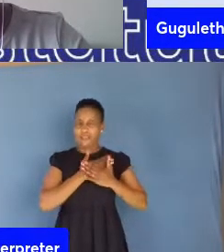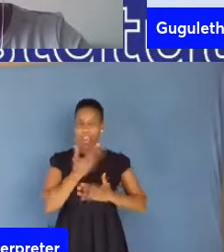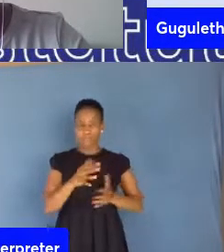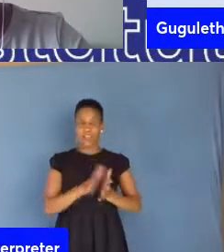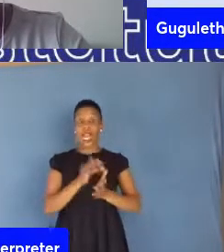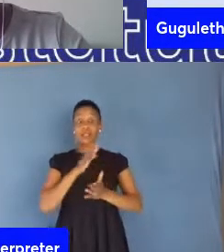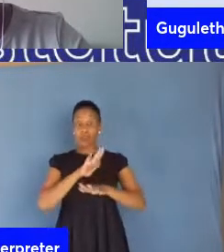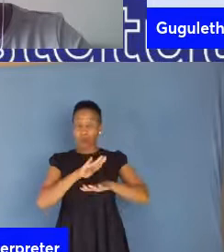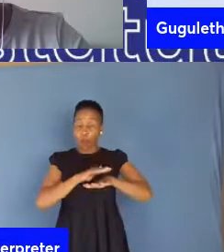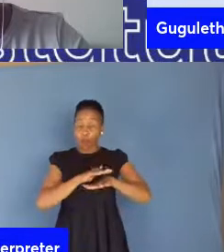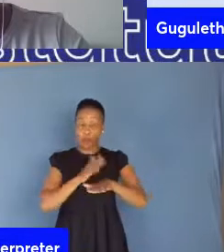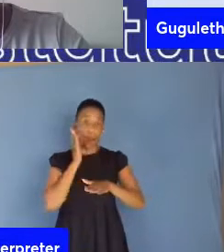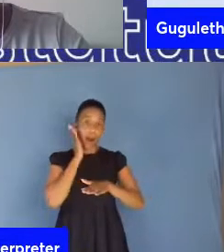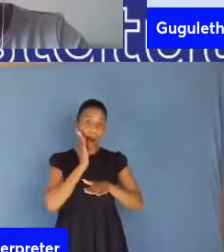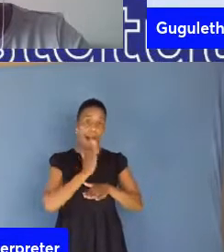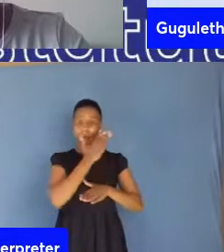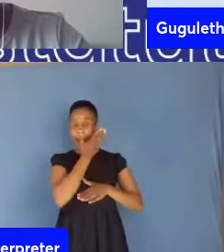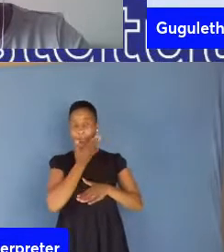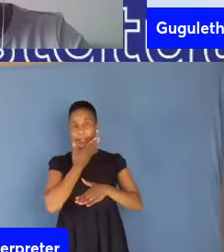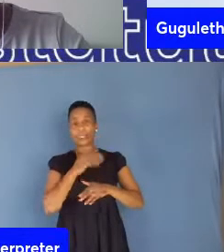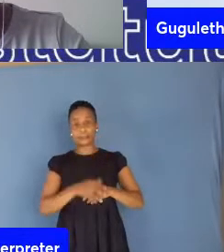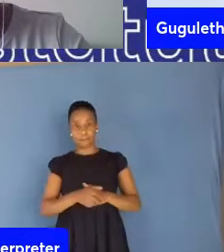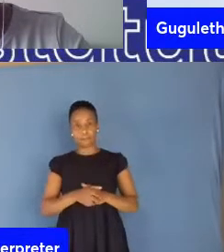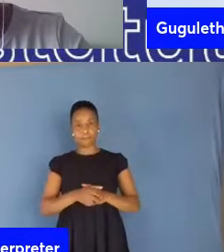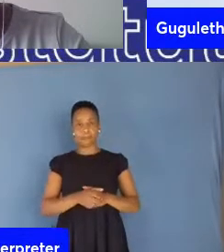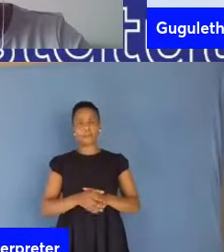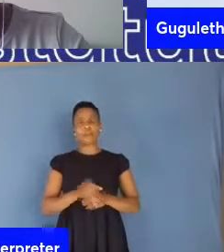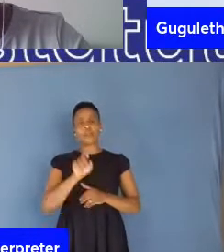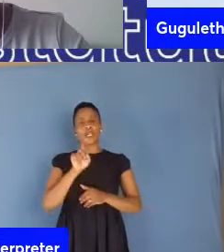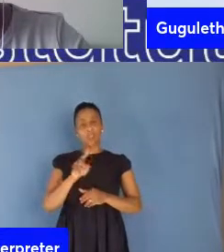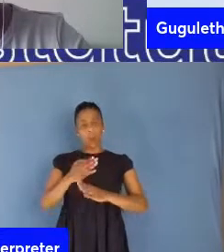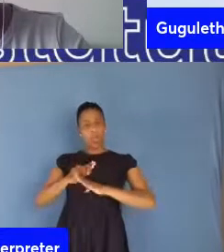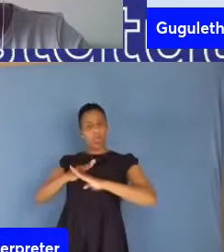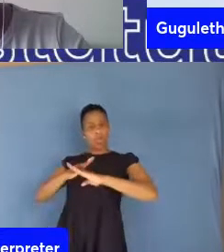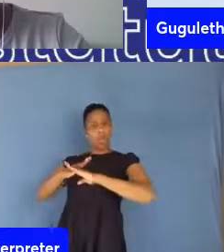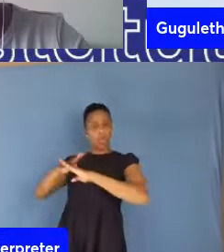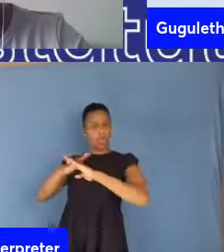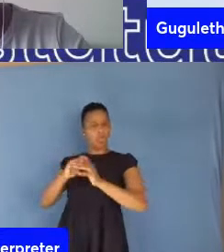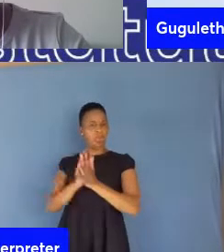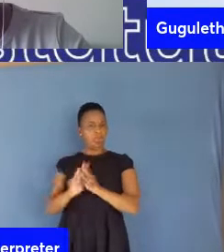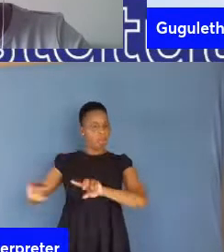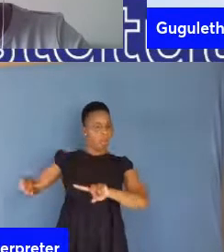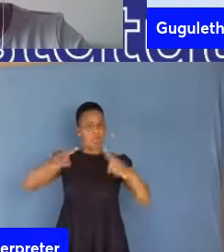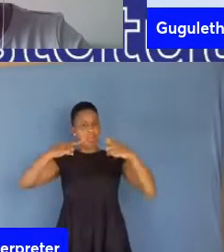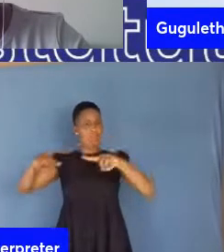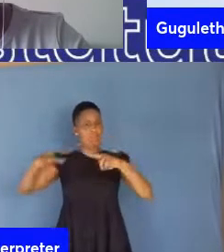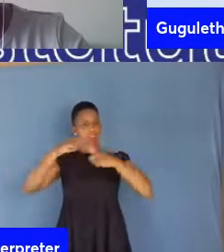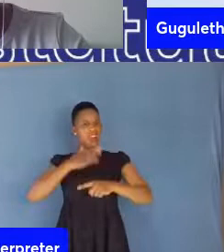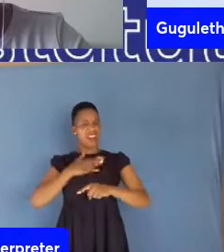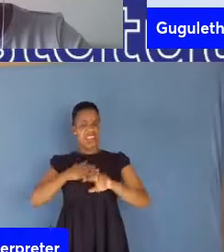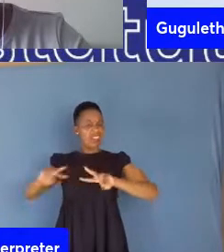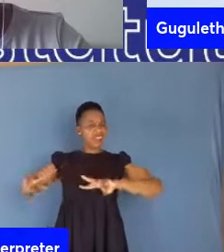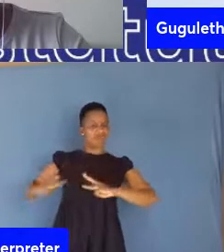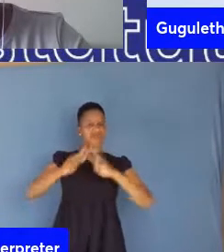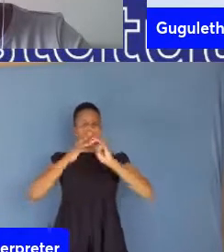and you are the one to avoid conflict, you don't like to fight, you're not seen as a real